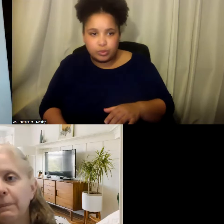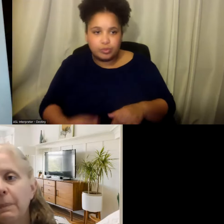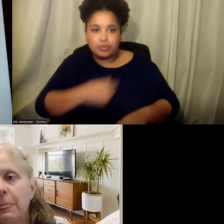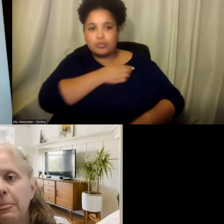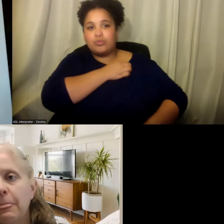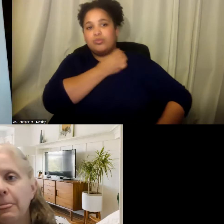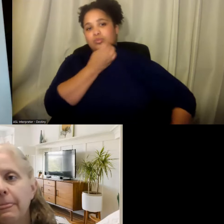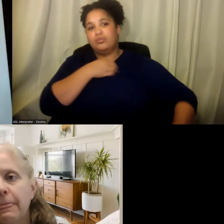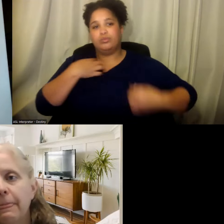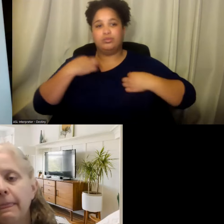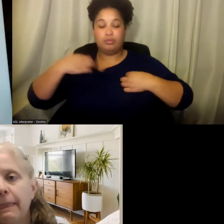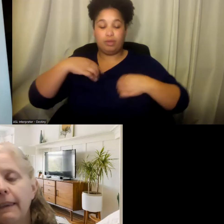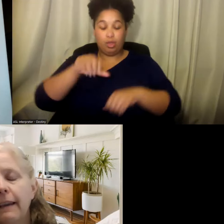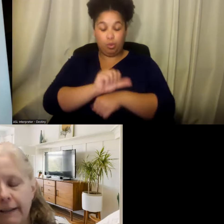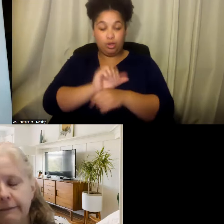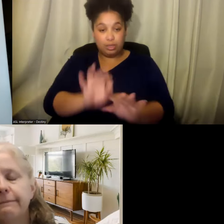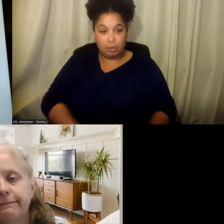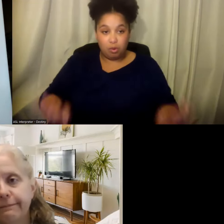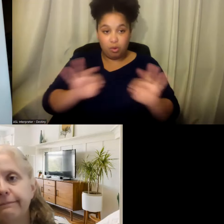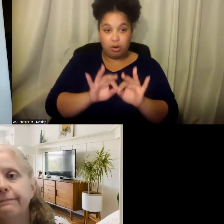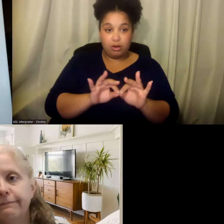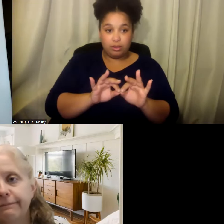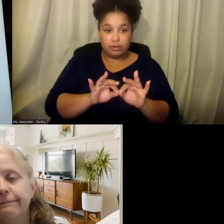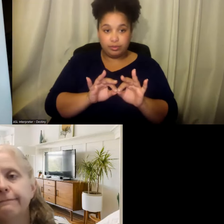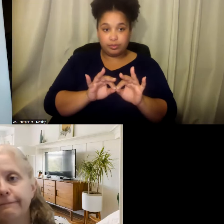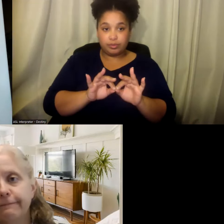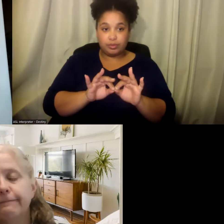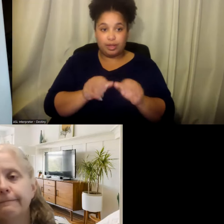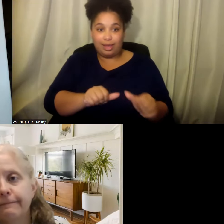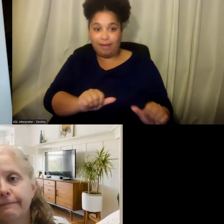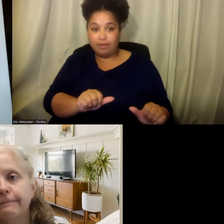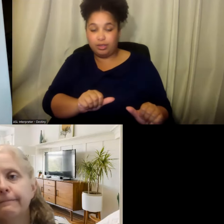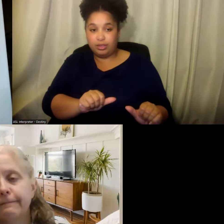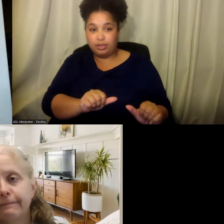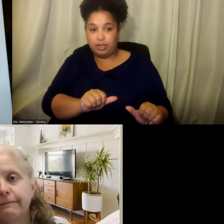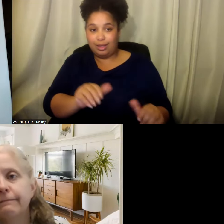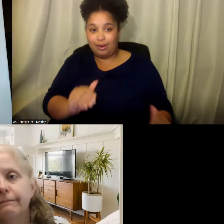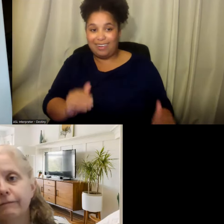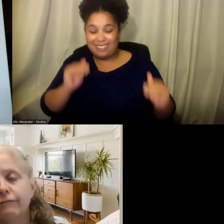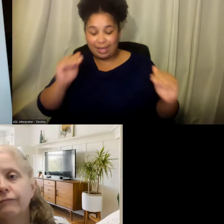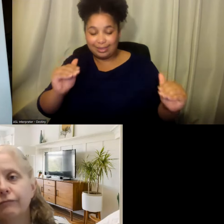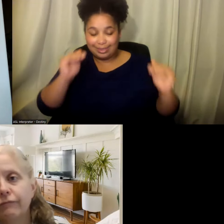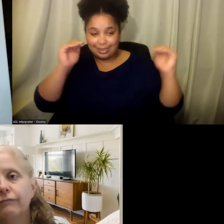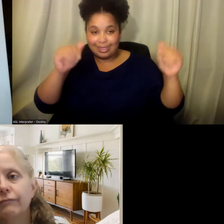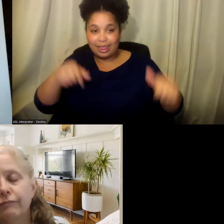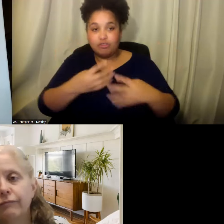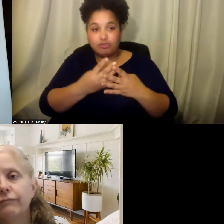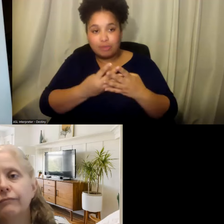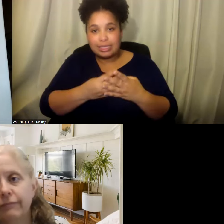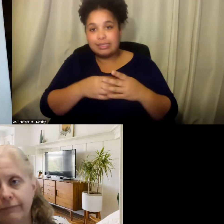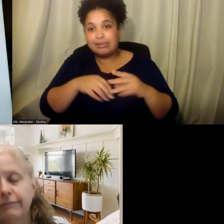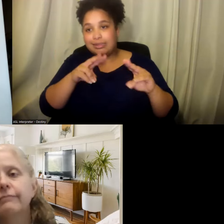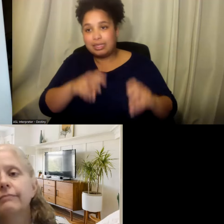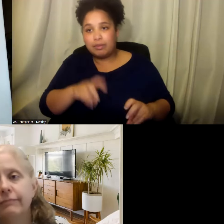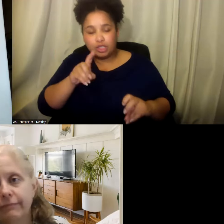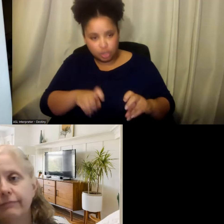the work is important, and you know, the efforts that are advancing kind of the screening and assessment should